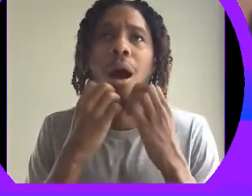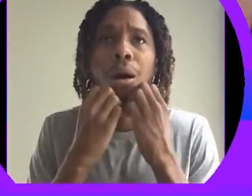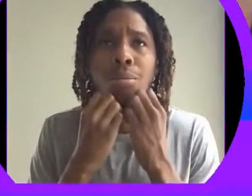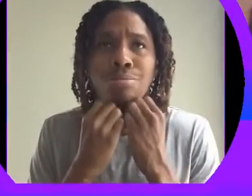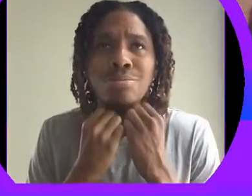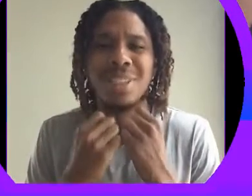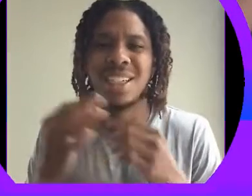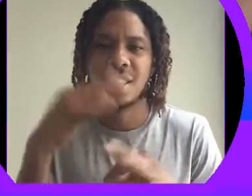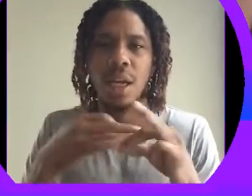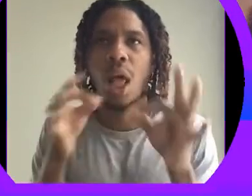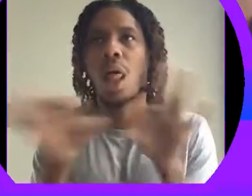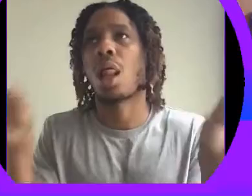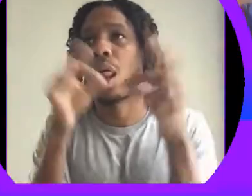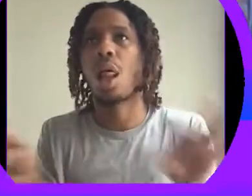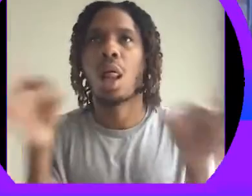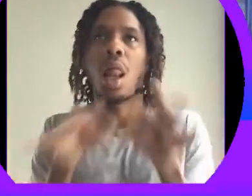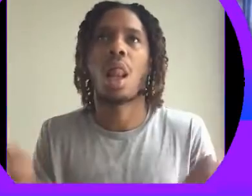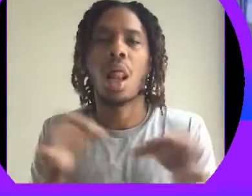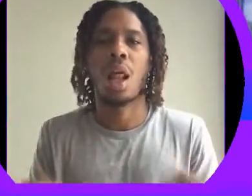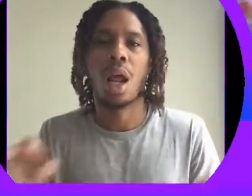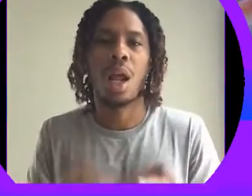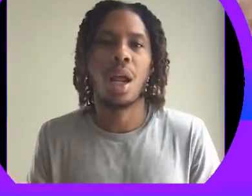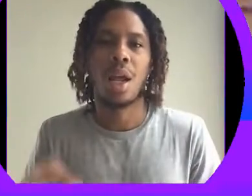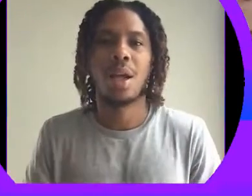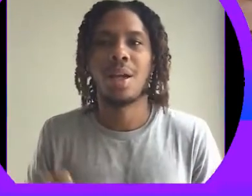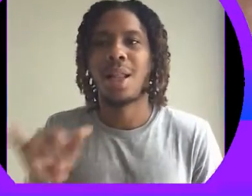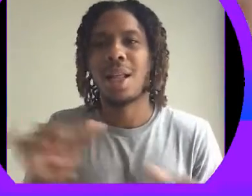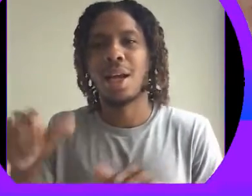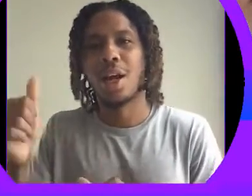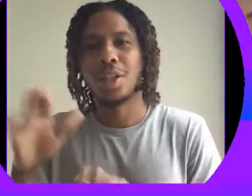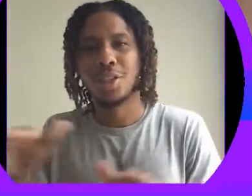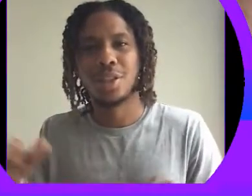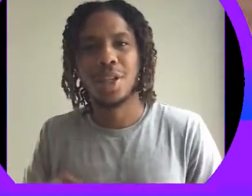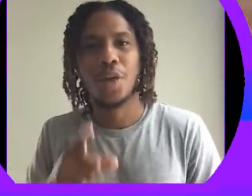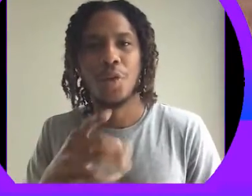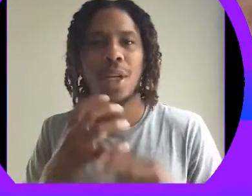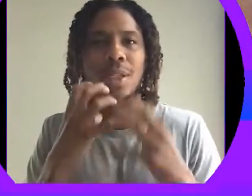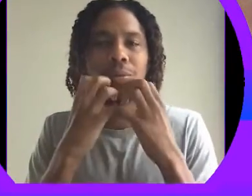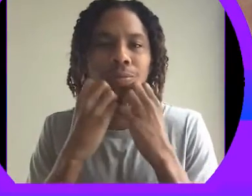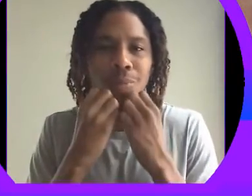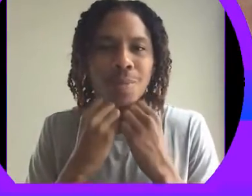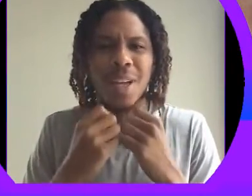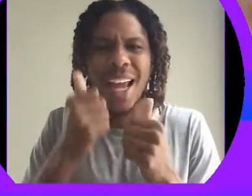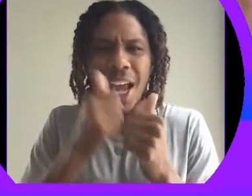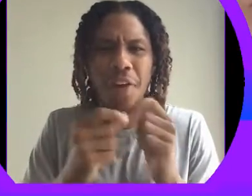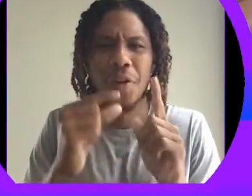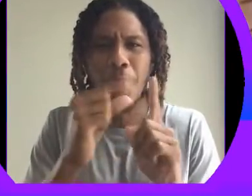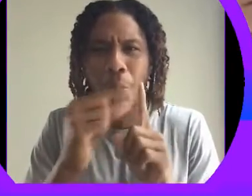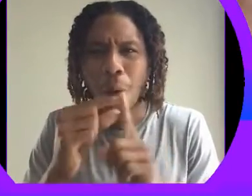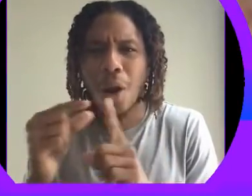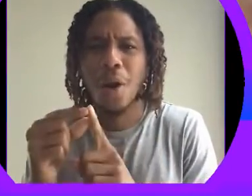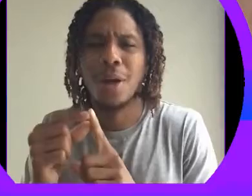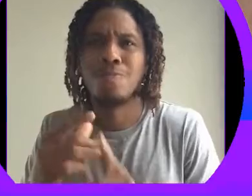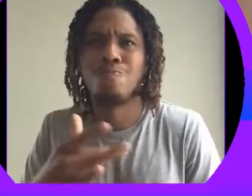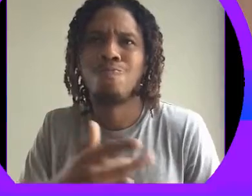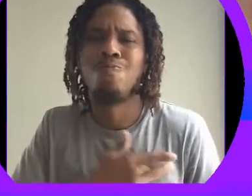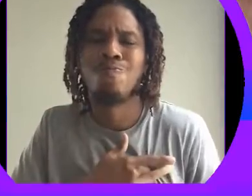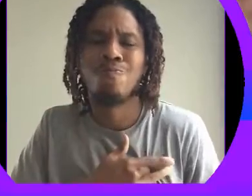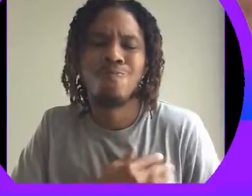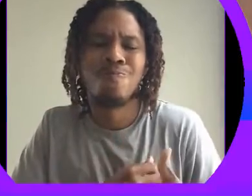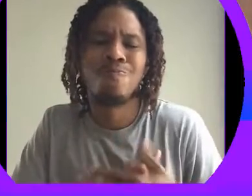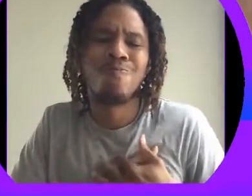treasure instead of a million words that other children would say. You get to treasure every form of communication your child is. You get to